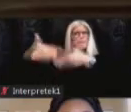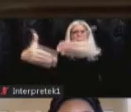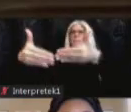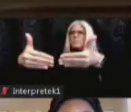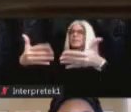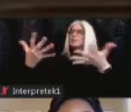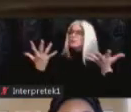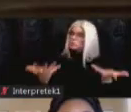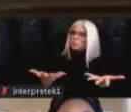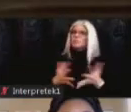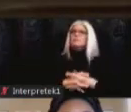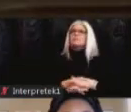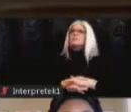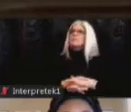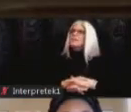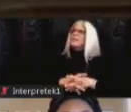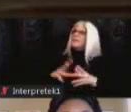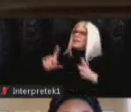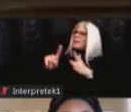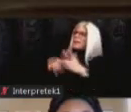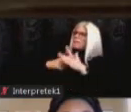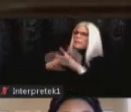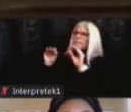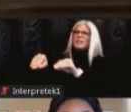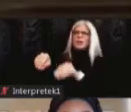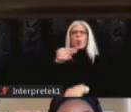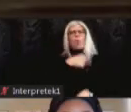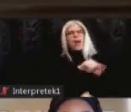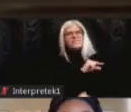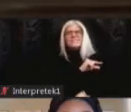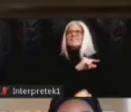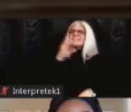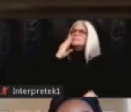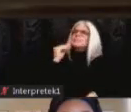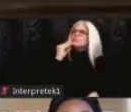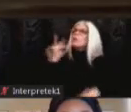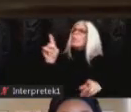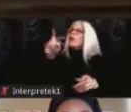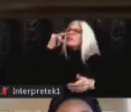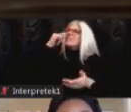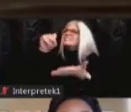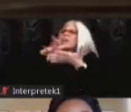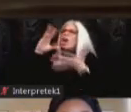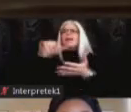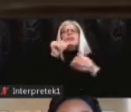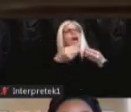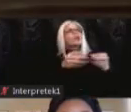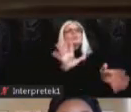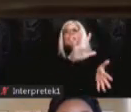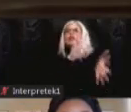quality experiences where kids learn and don't lose their reading skills over the summer takes